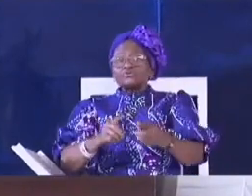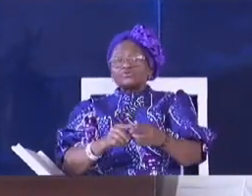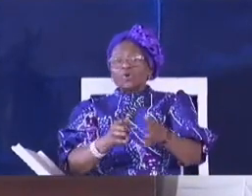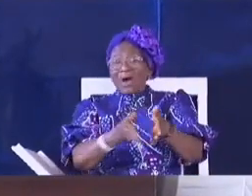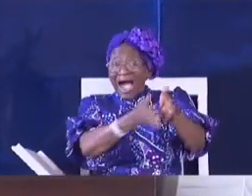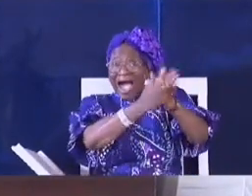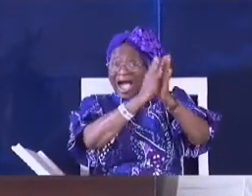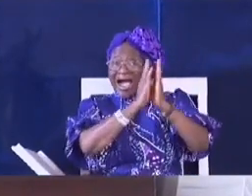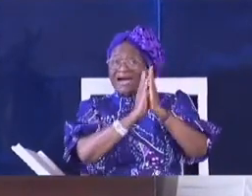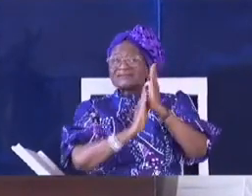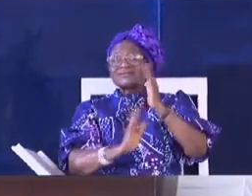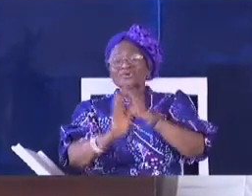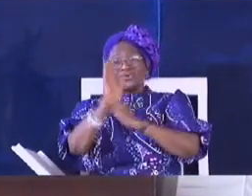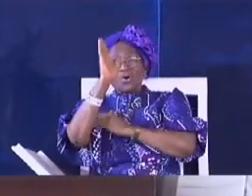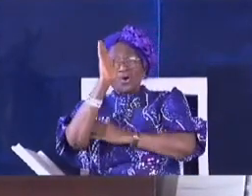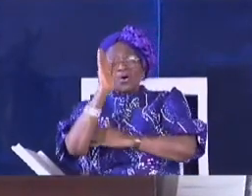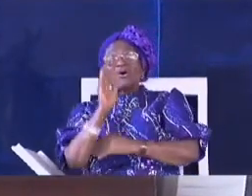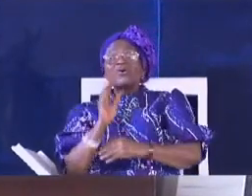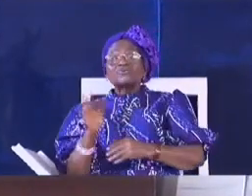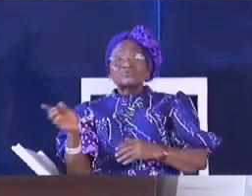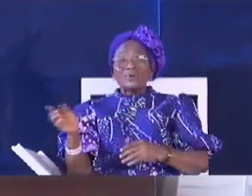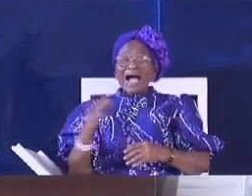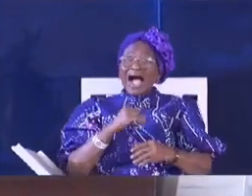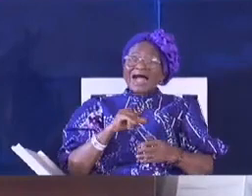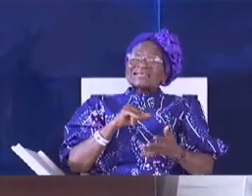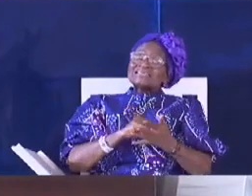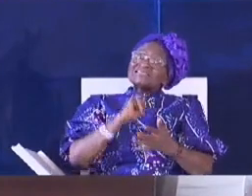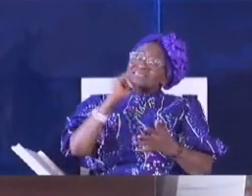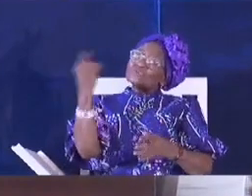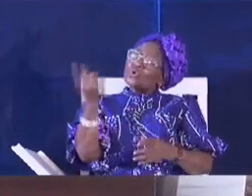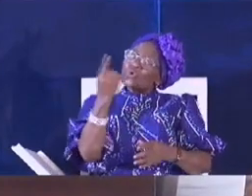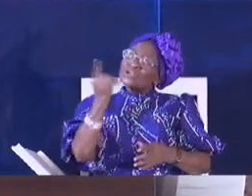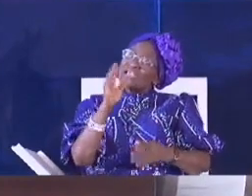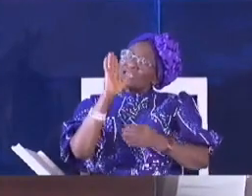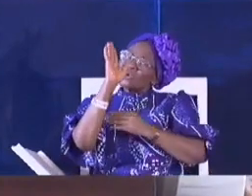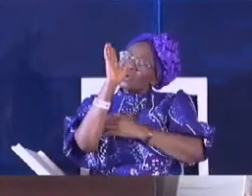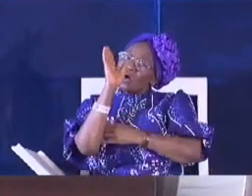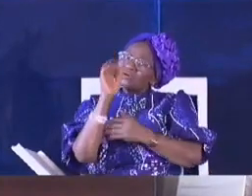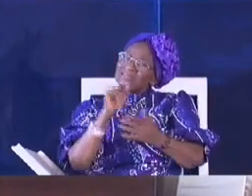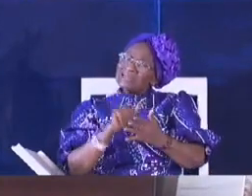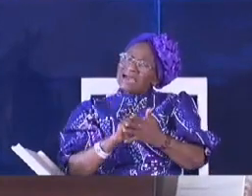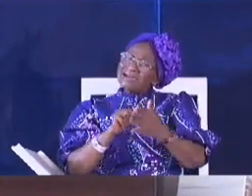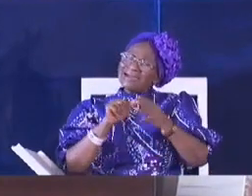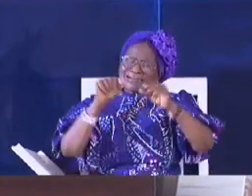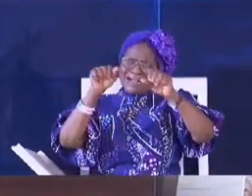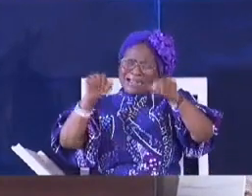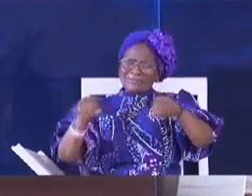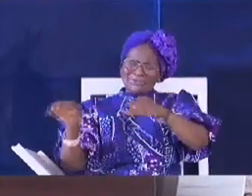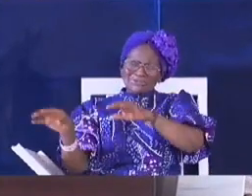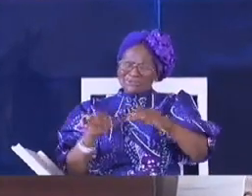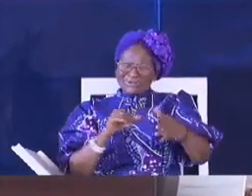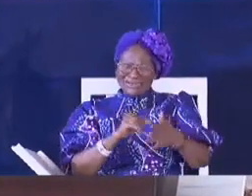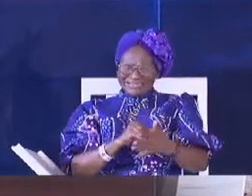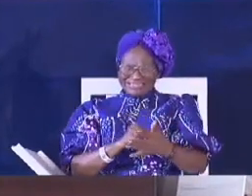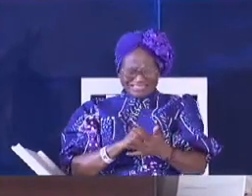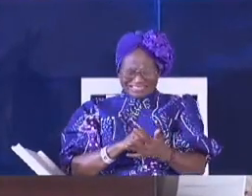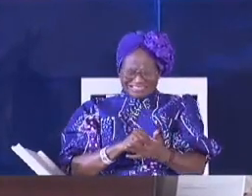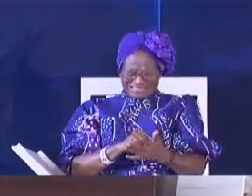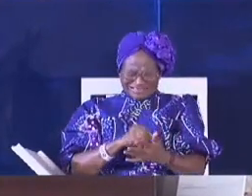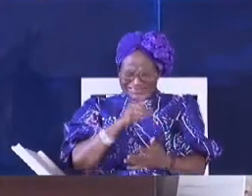do it? Go ahead now for 2 minutes. Ask God for something